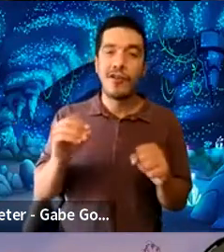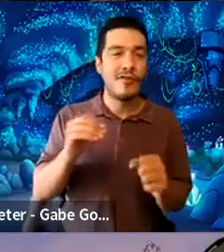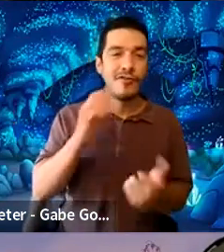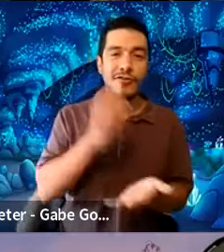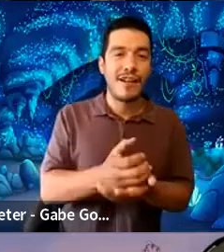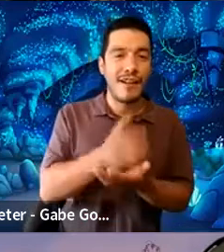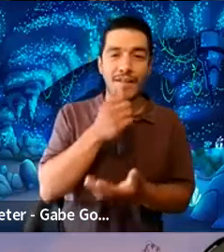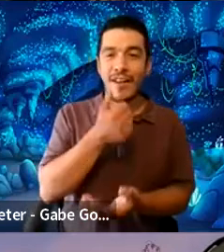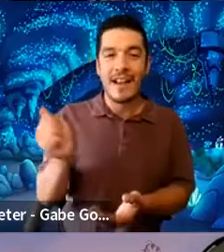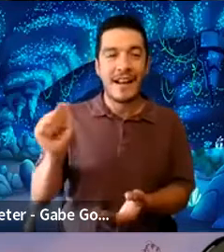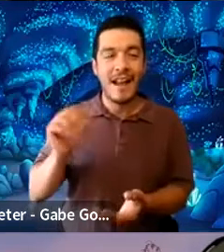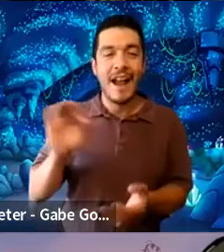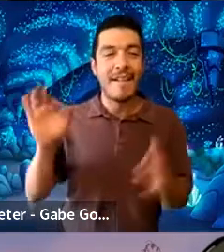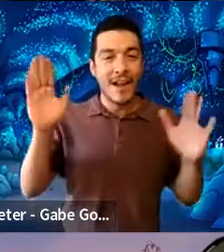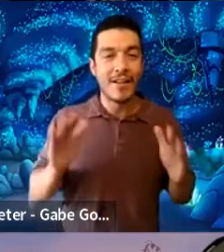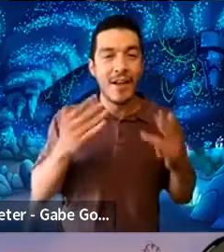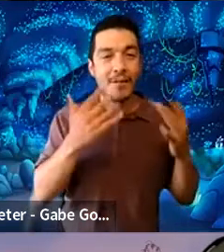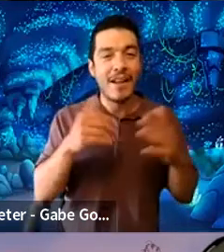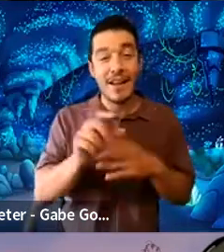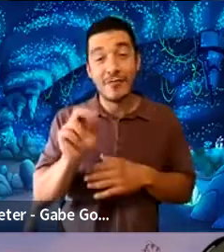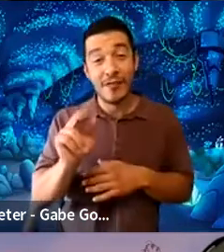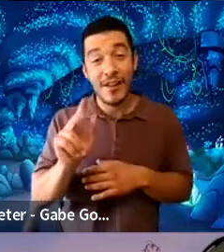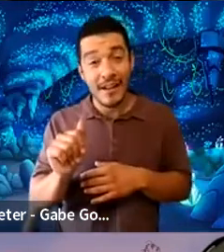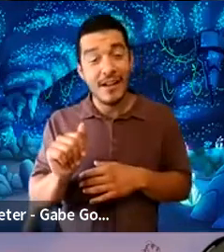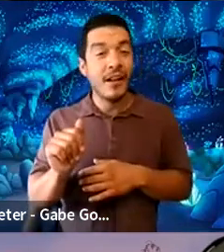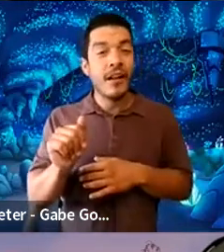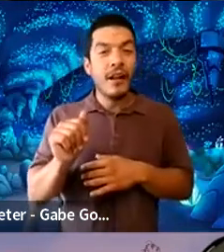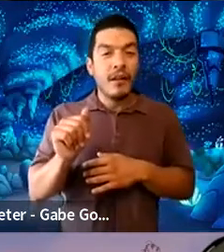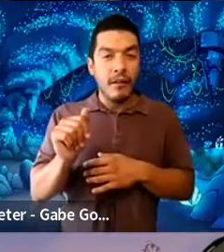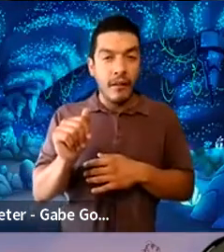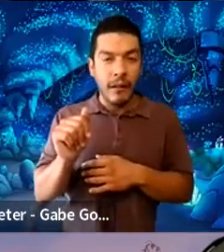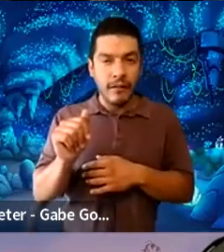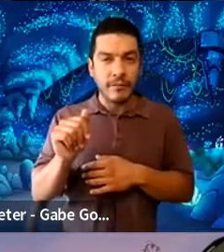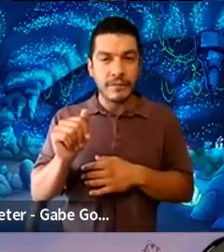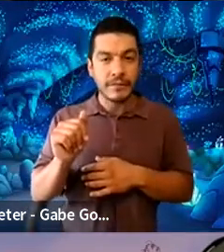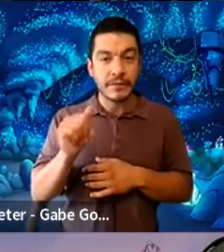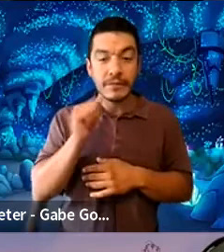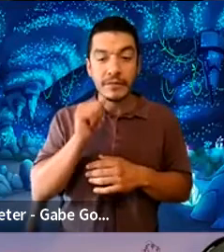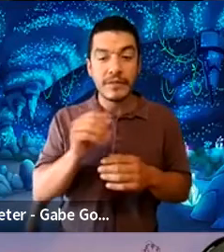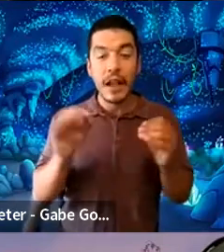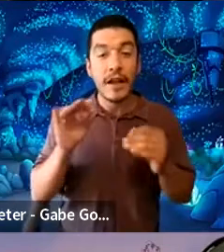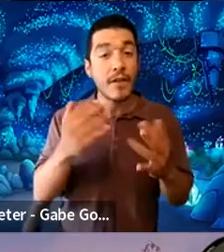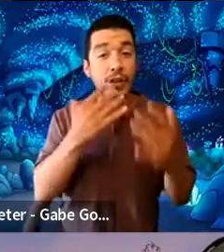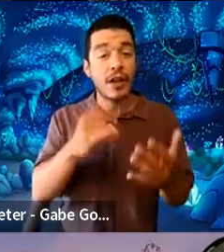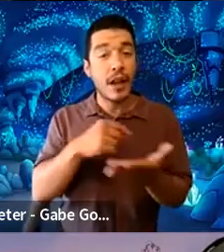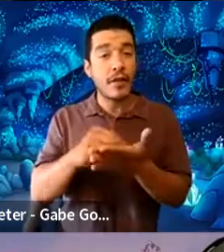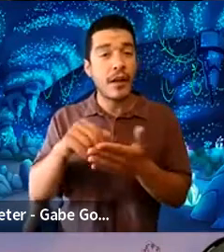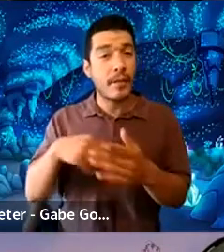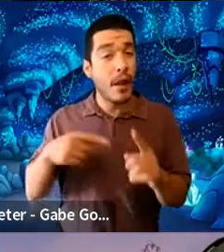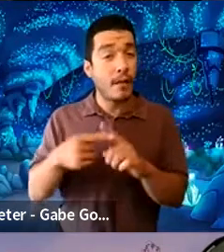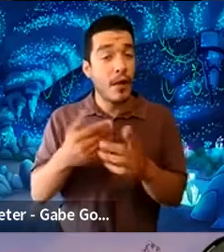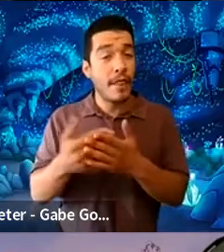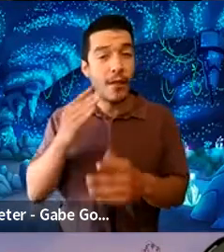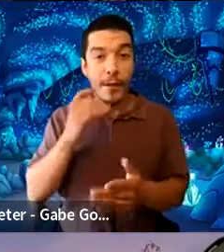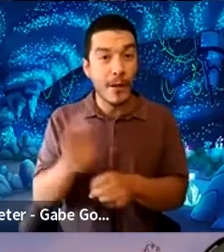any of the awesome music in Eureka. And none of the songs that I've written in my first thing would be appropriate.